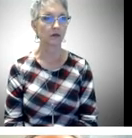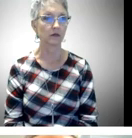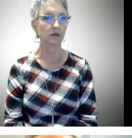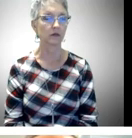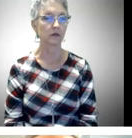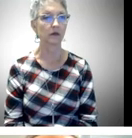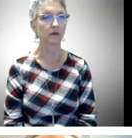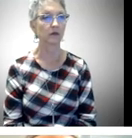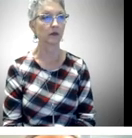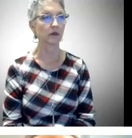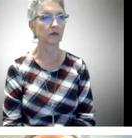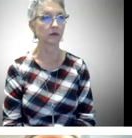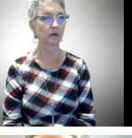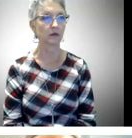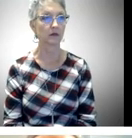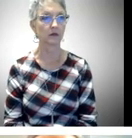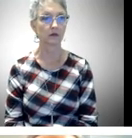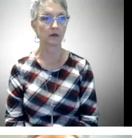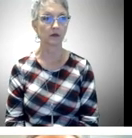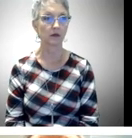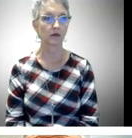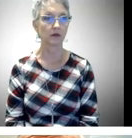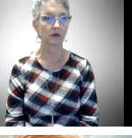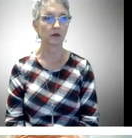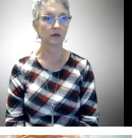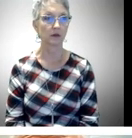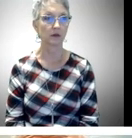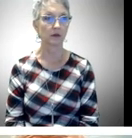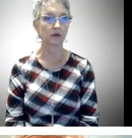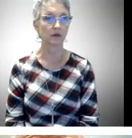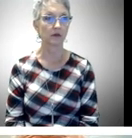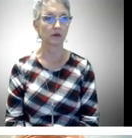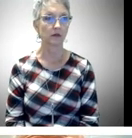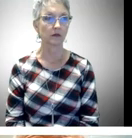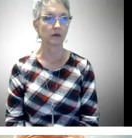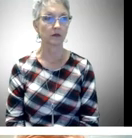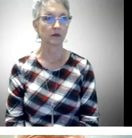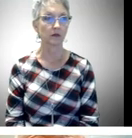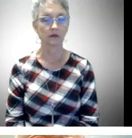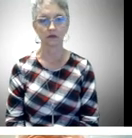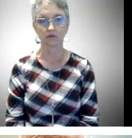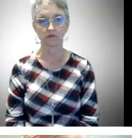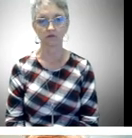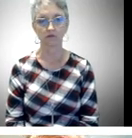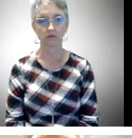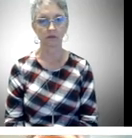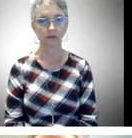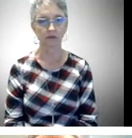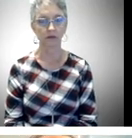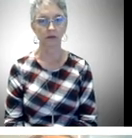harm? And so people pick on things because they're doing it for the convenience of the guardian, and